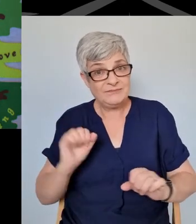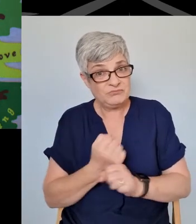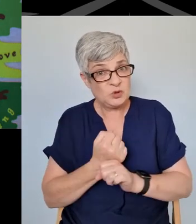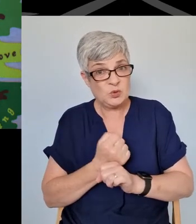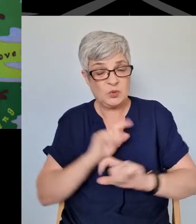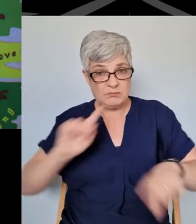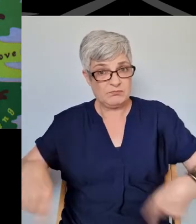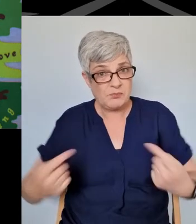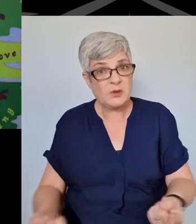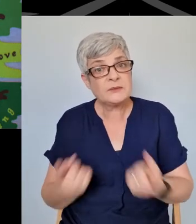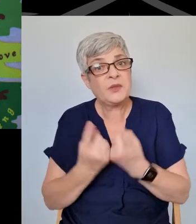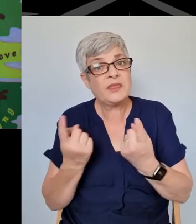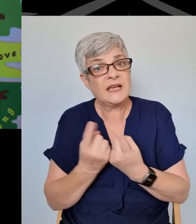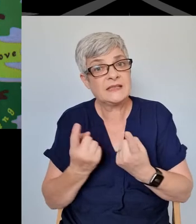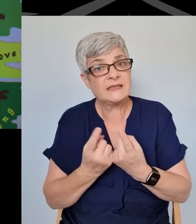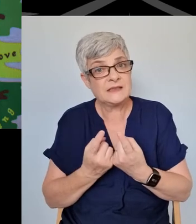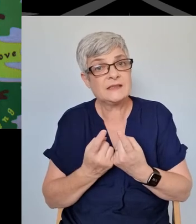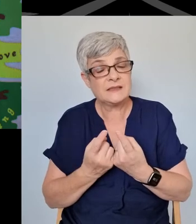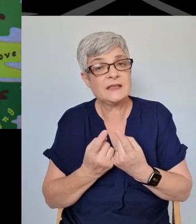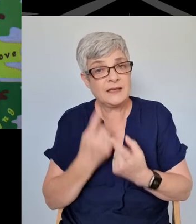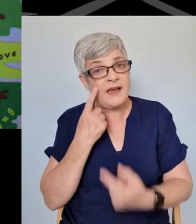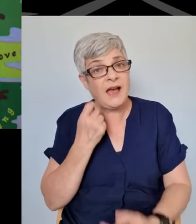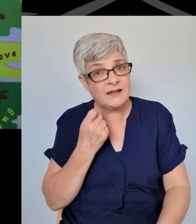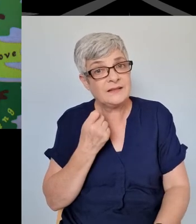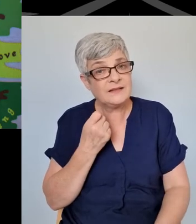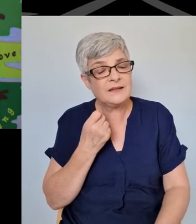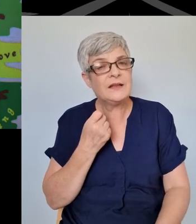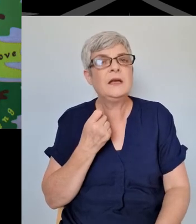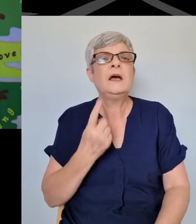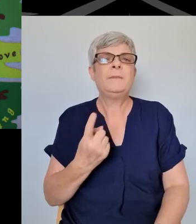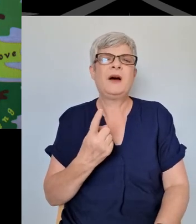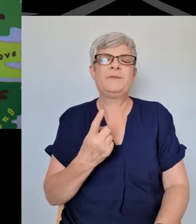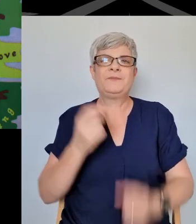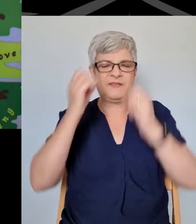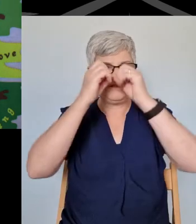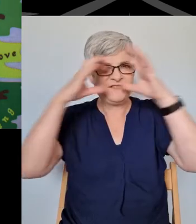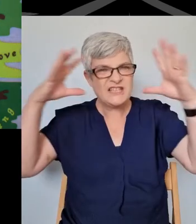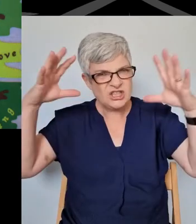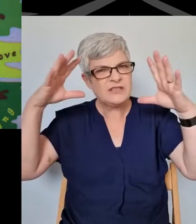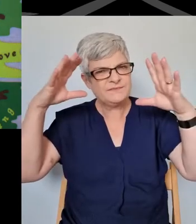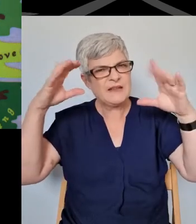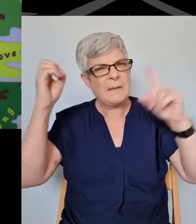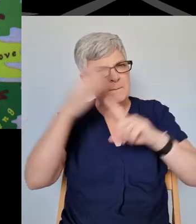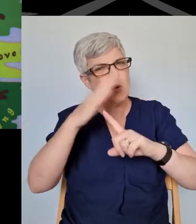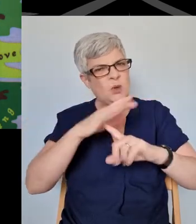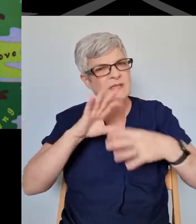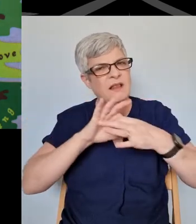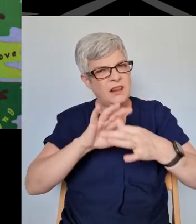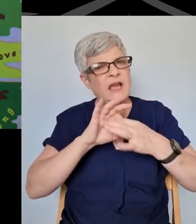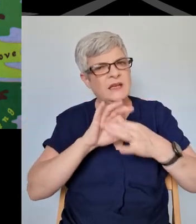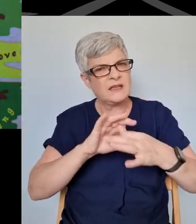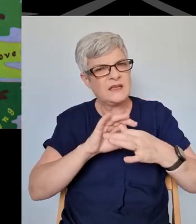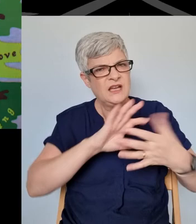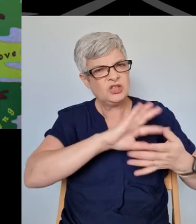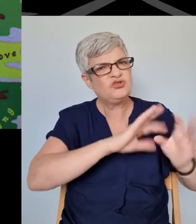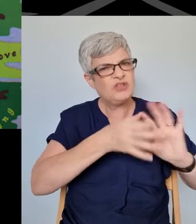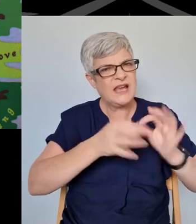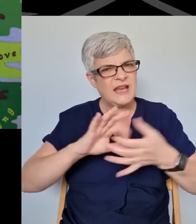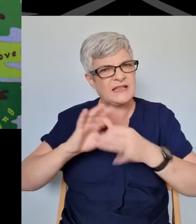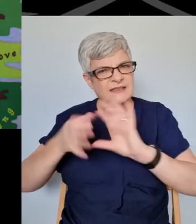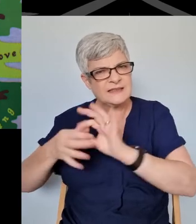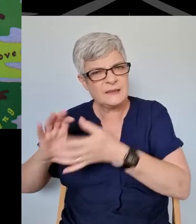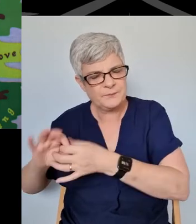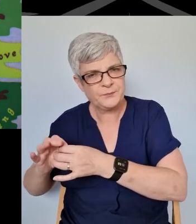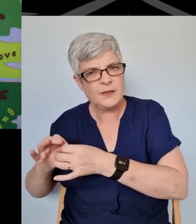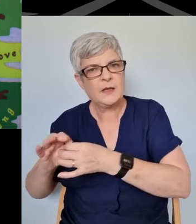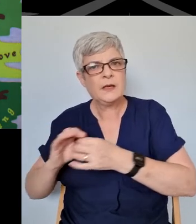and the impossible. But nevertheless, this vision is an important link in a chain